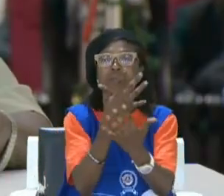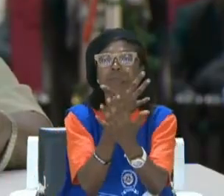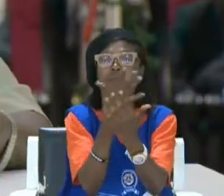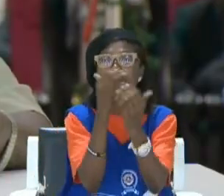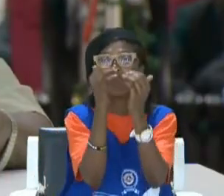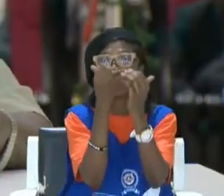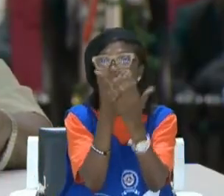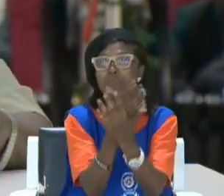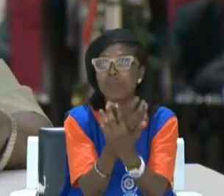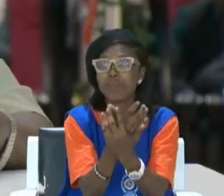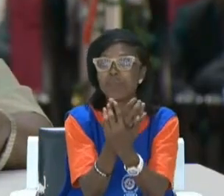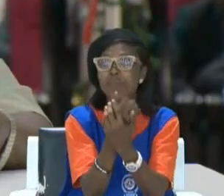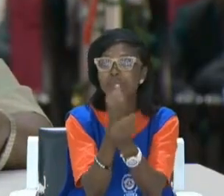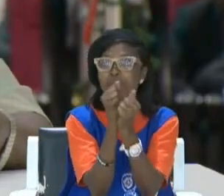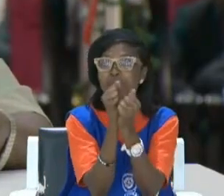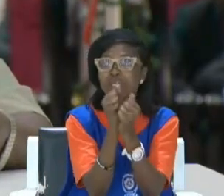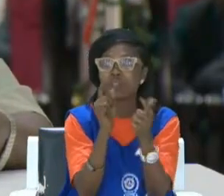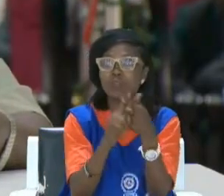to Satan